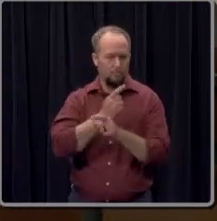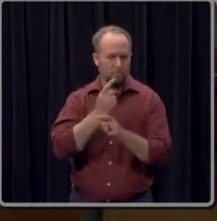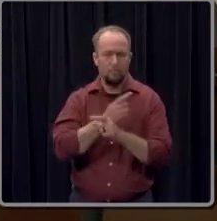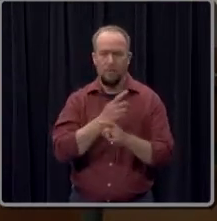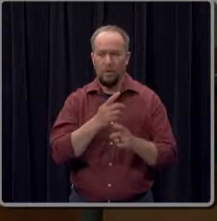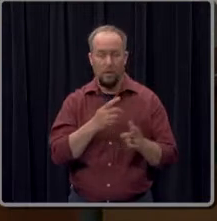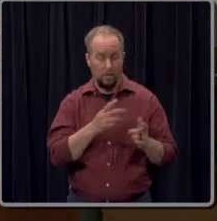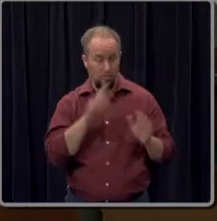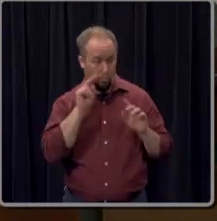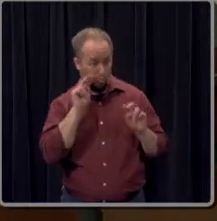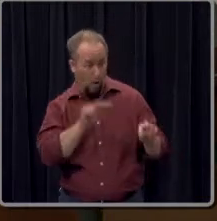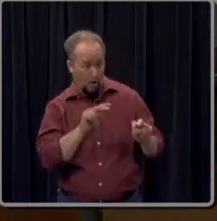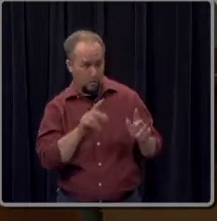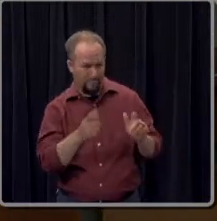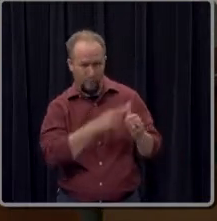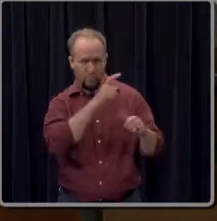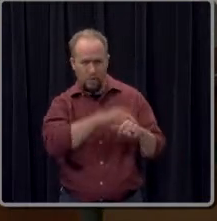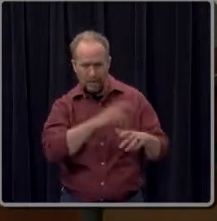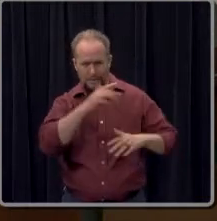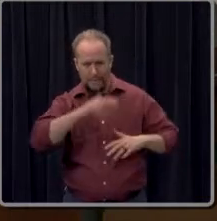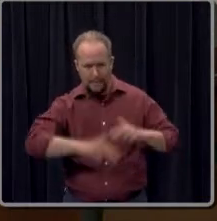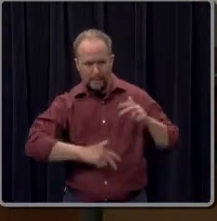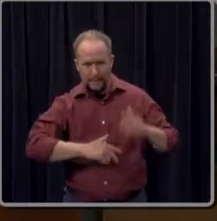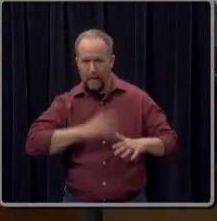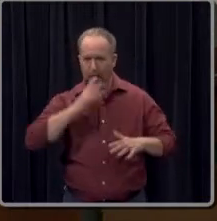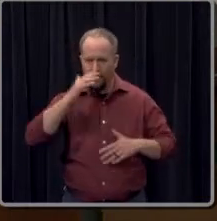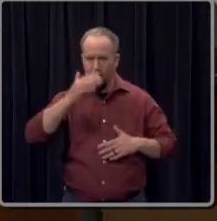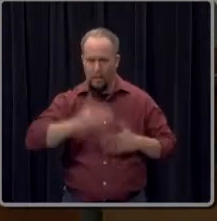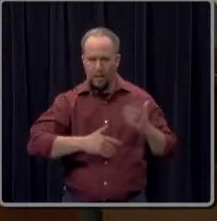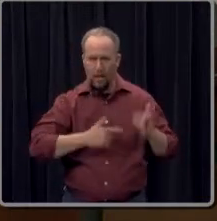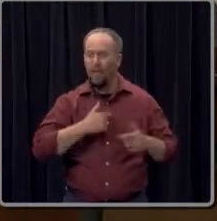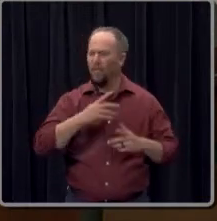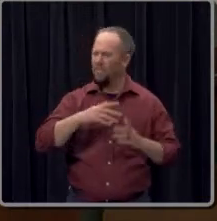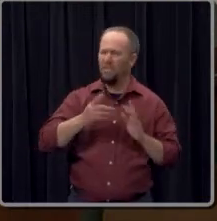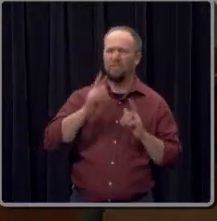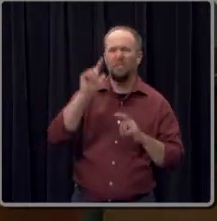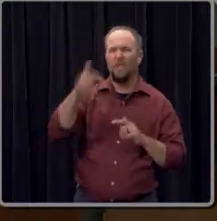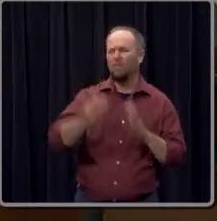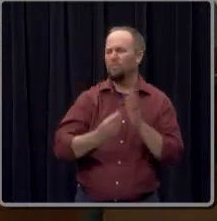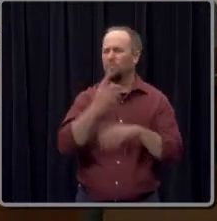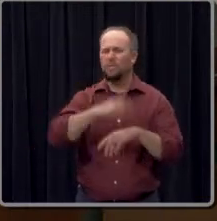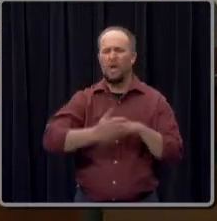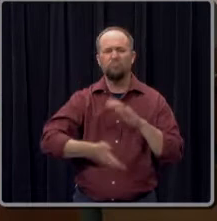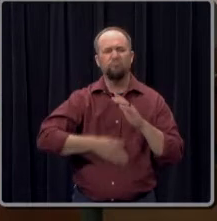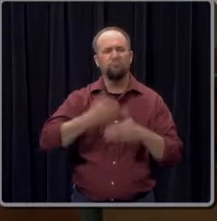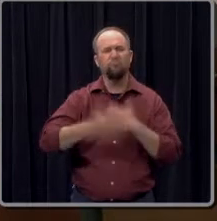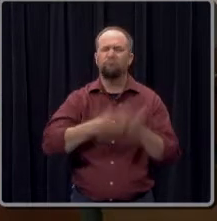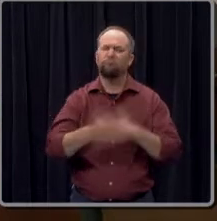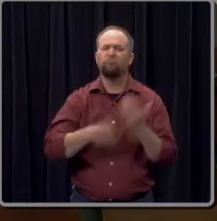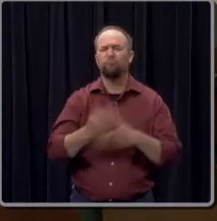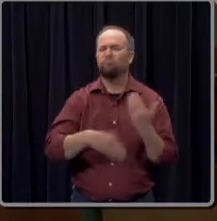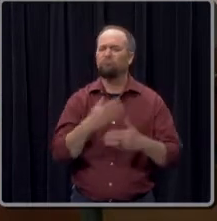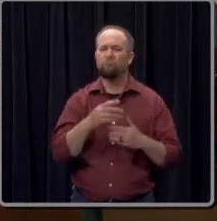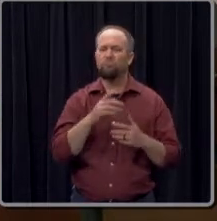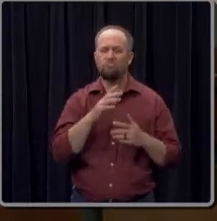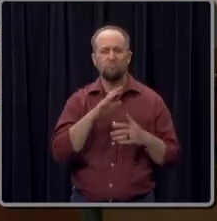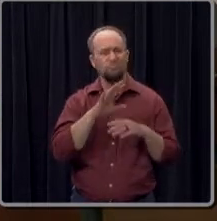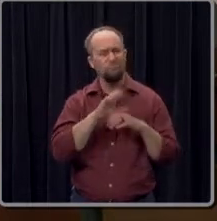running things and owning things. It's like, do we have a vote for this? Do we need to split this out? It's just really, really impressive. And